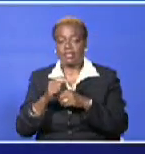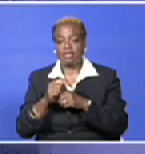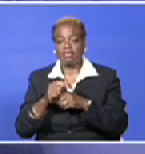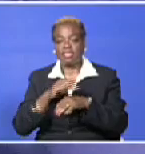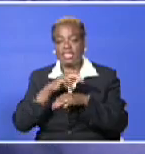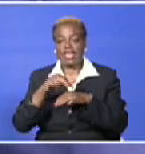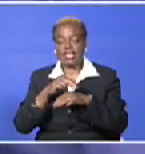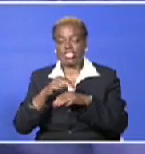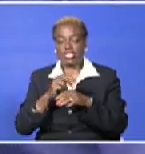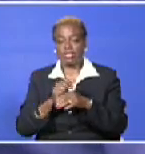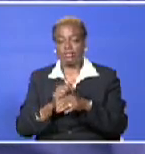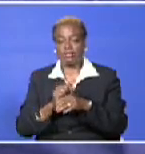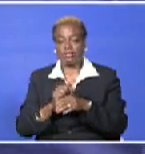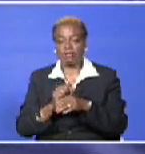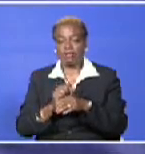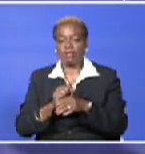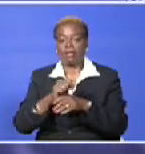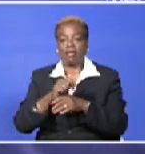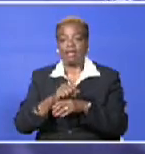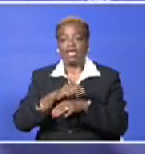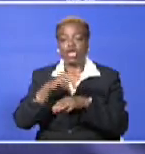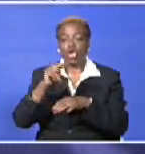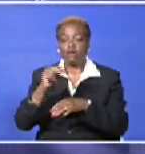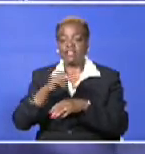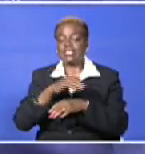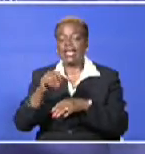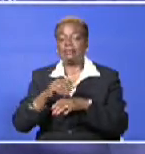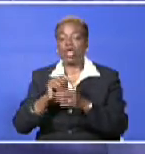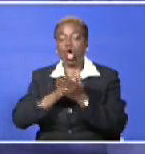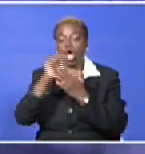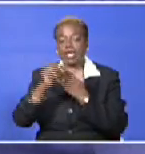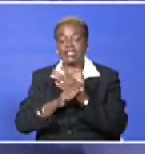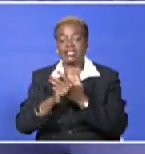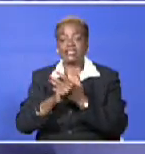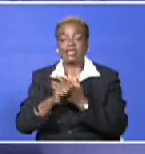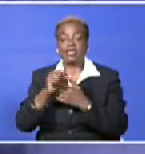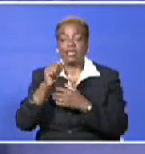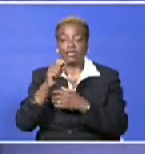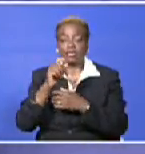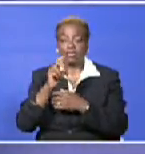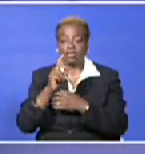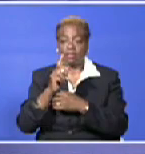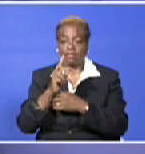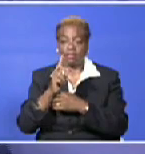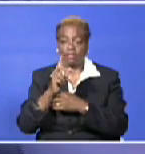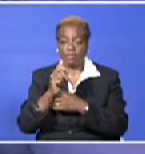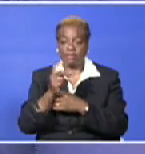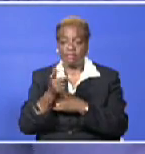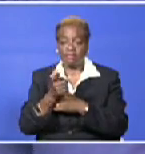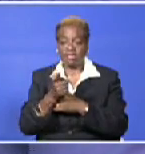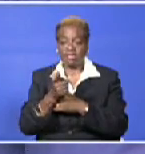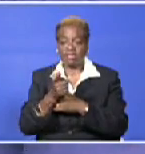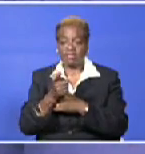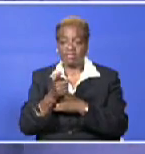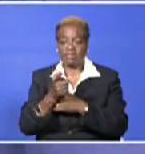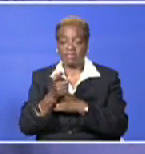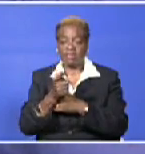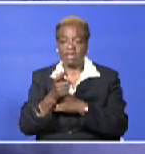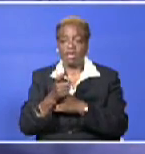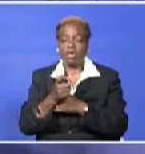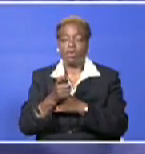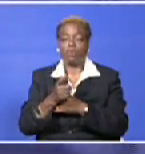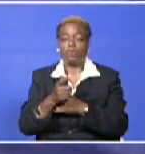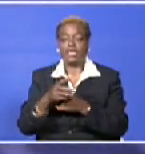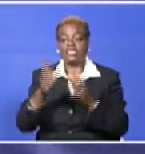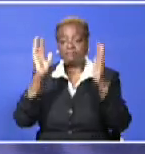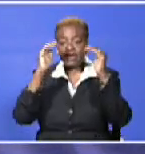that? Actually, the Novice and the National Championships will be on August 31st at the Malia. We got a little late start in the planning this year, but we're still expecting a lot of